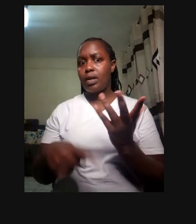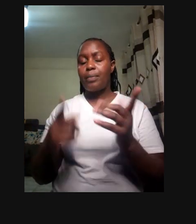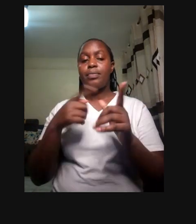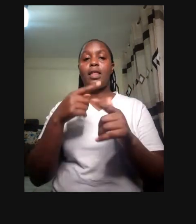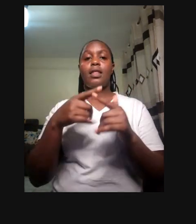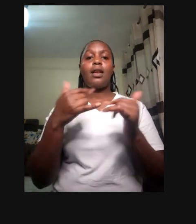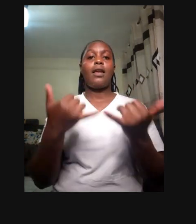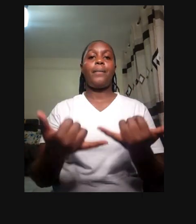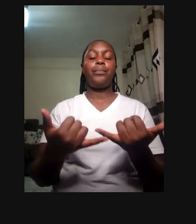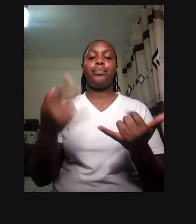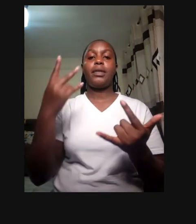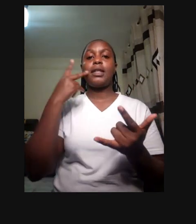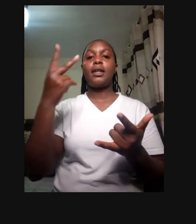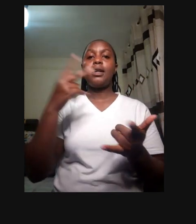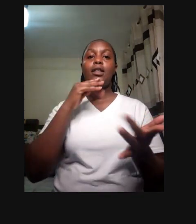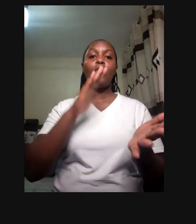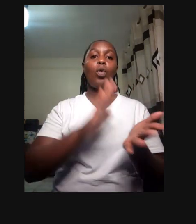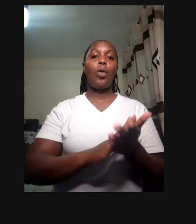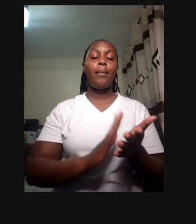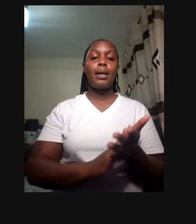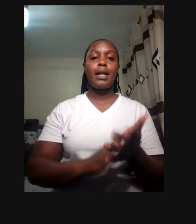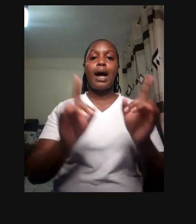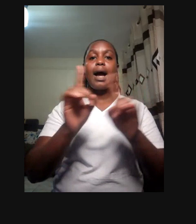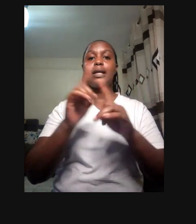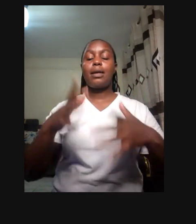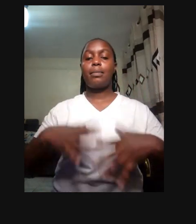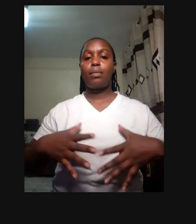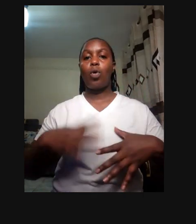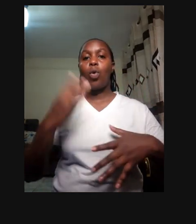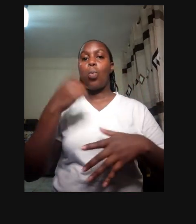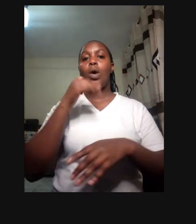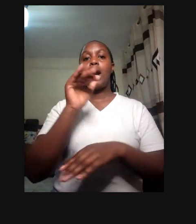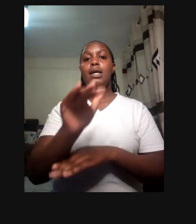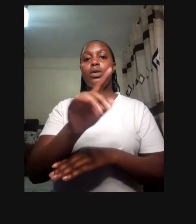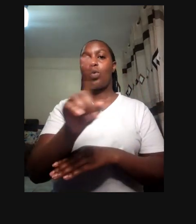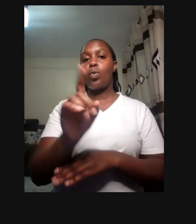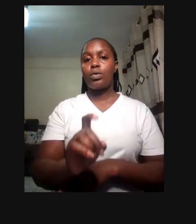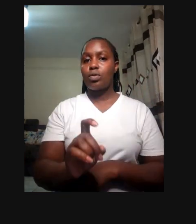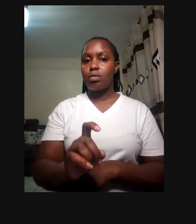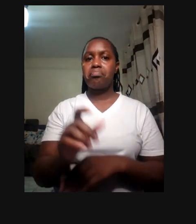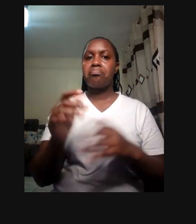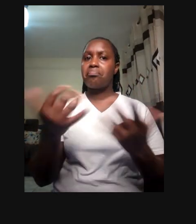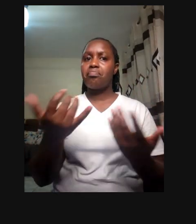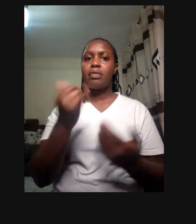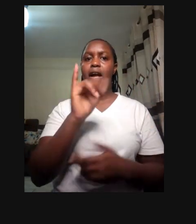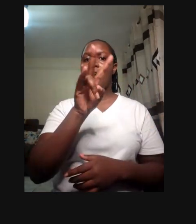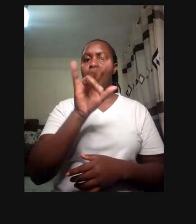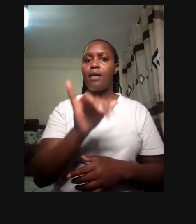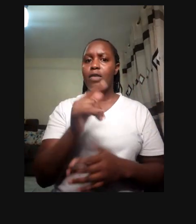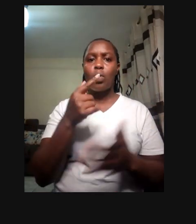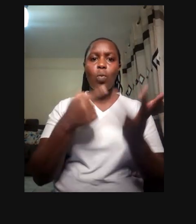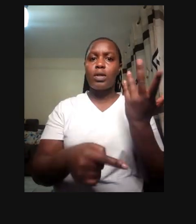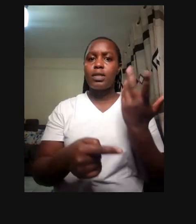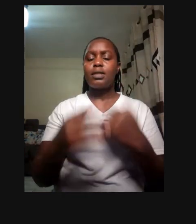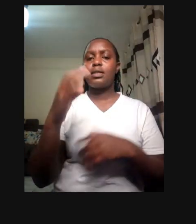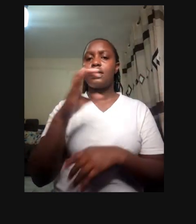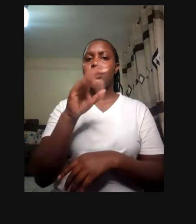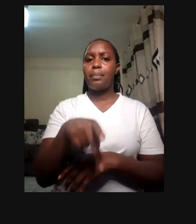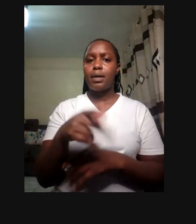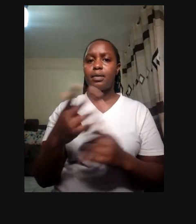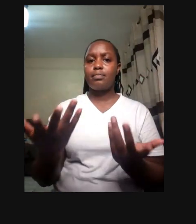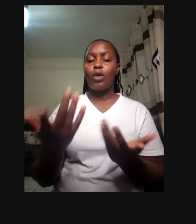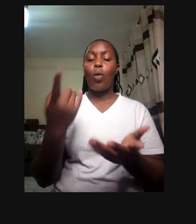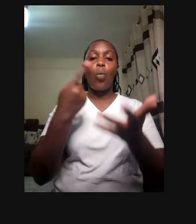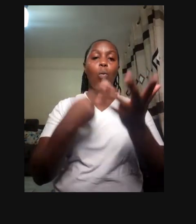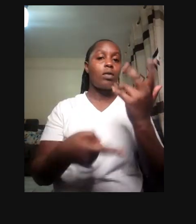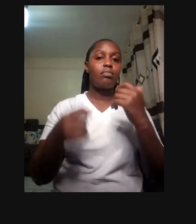treat the comments as now people who asked questions who are like, oh, so Ivy, what is cerebral palsy? What what can we do